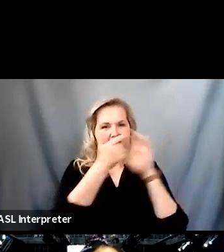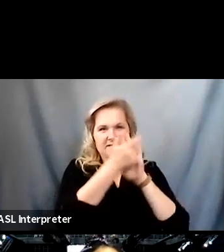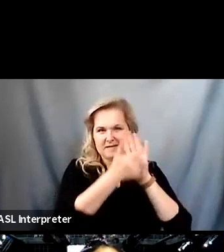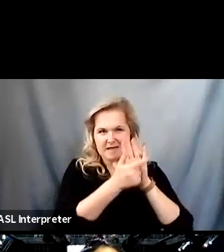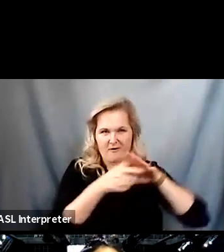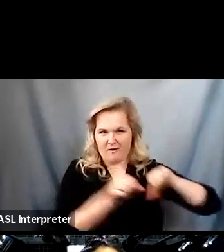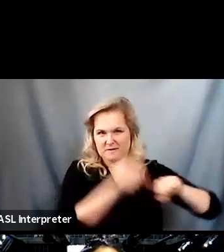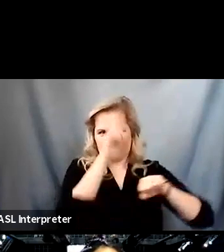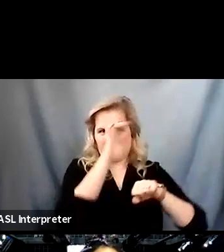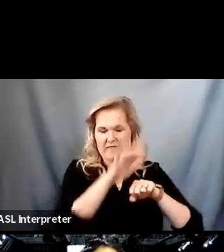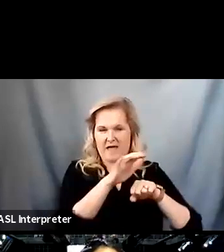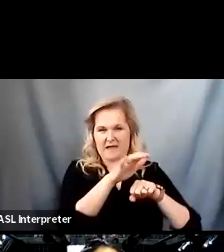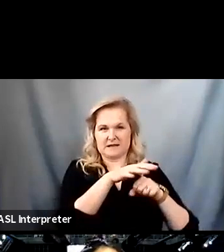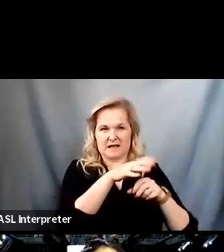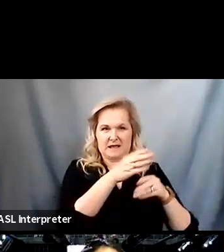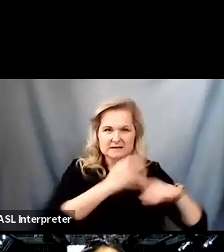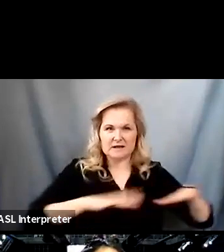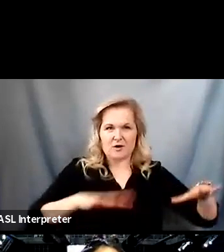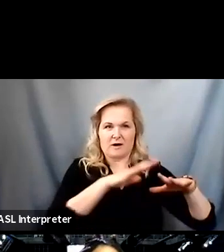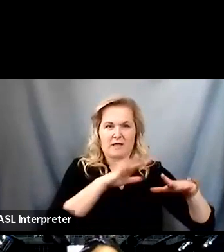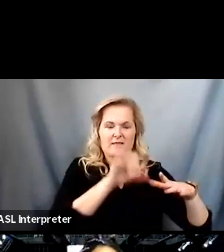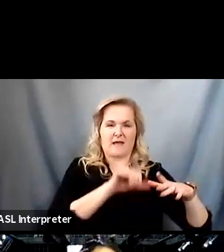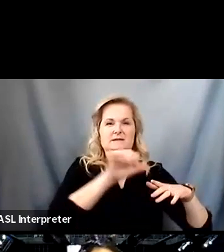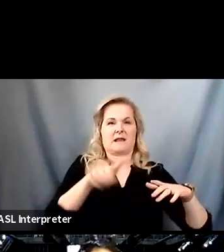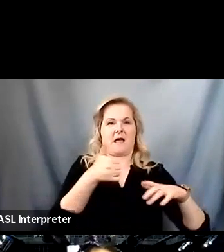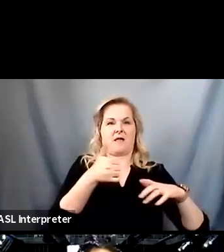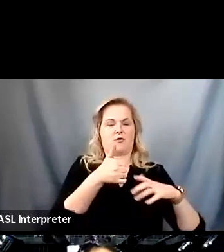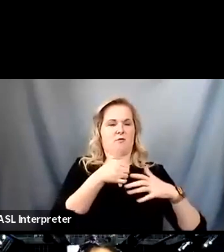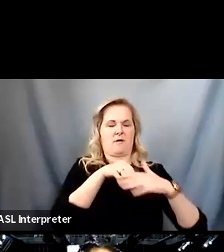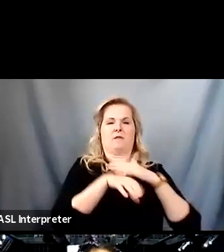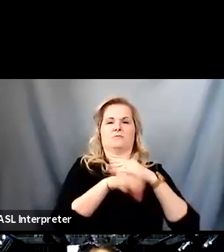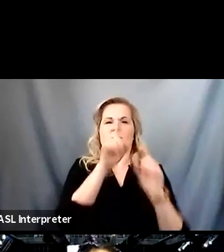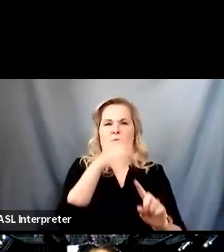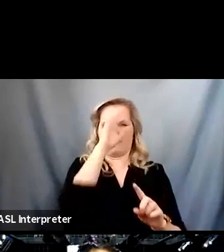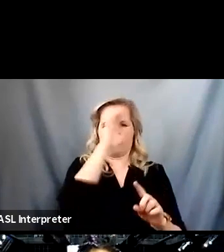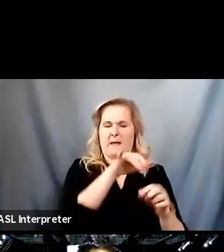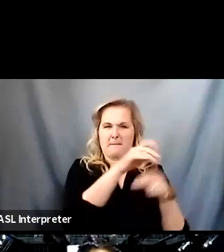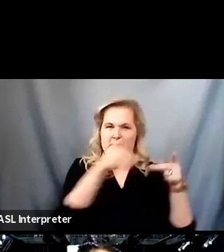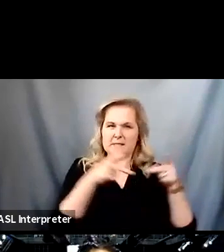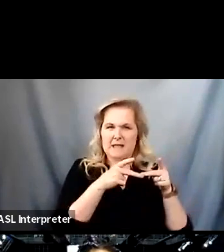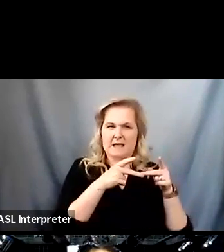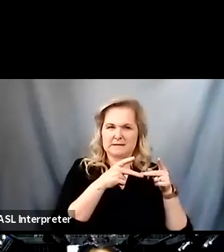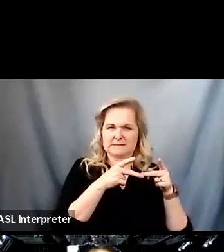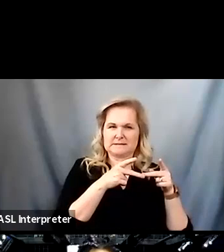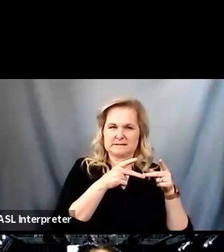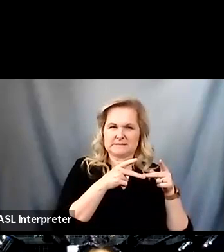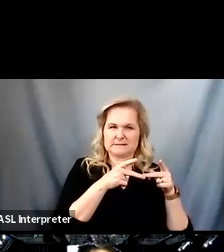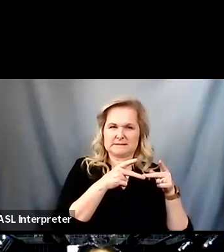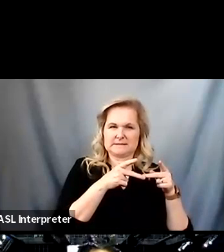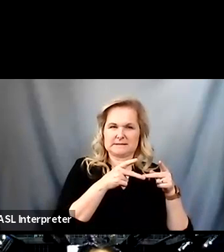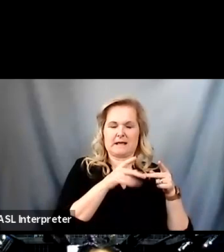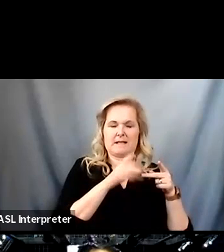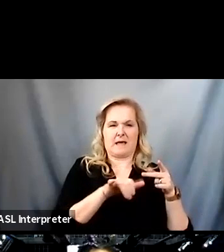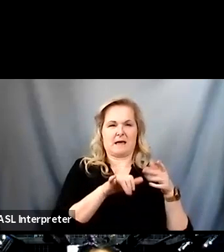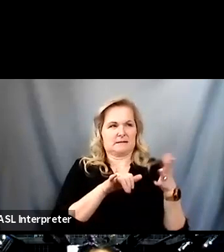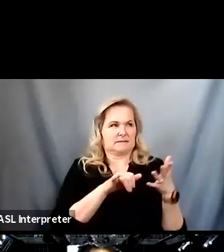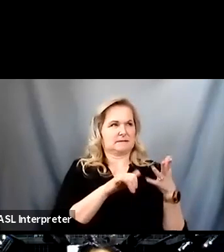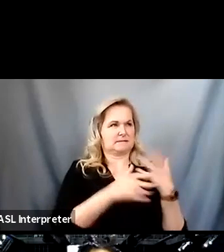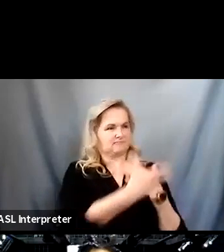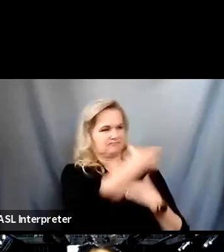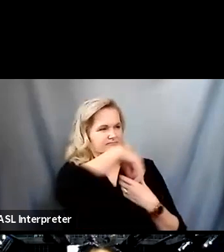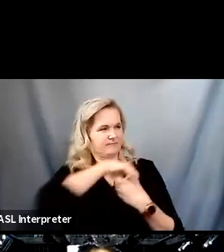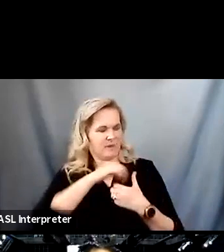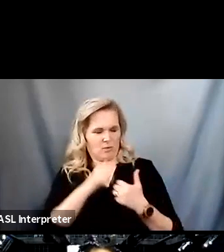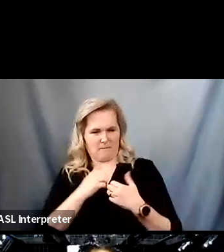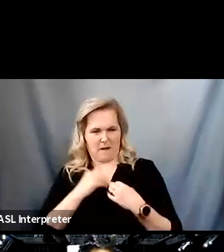another entry point in my relationship to that place as a Jew alive, and how I'm thinking about land and place